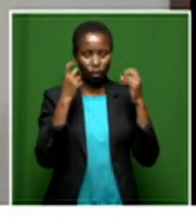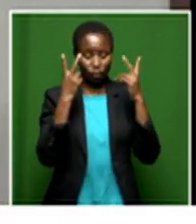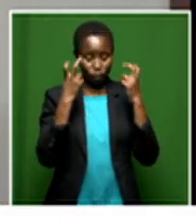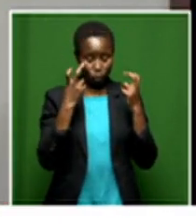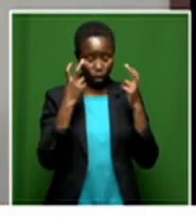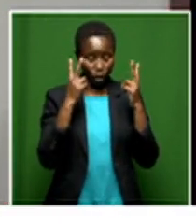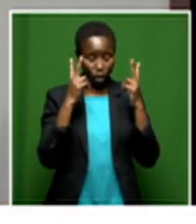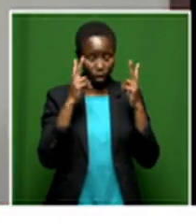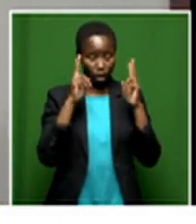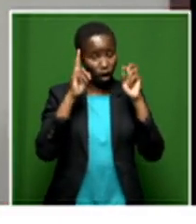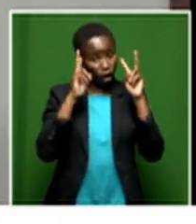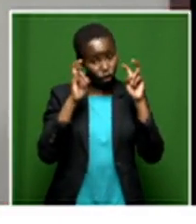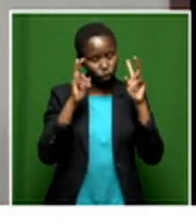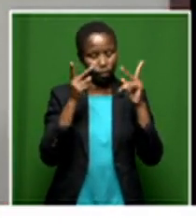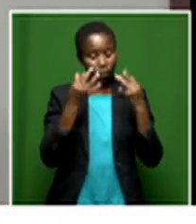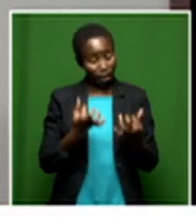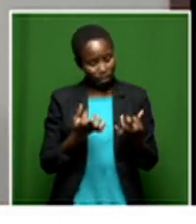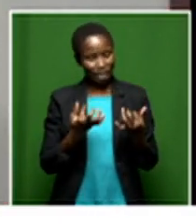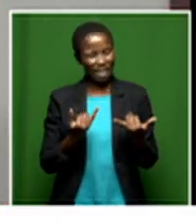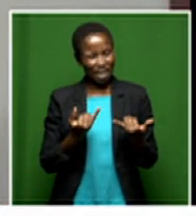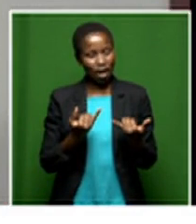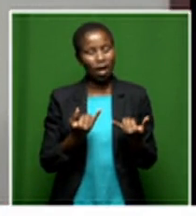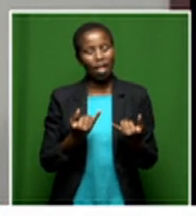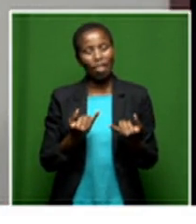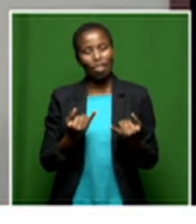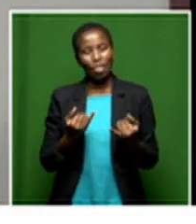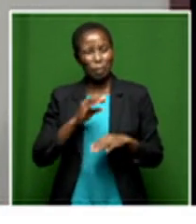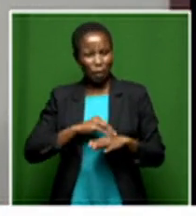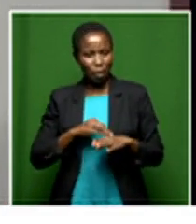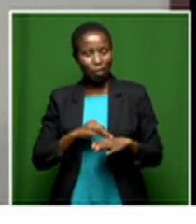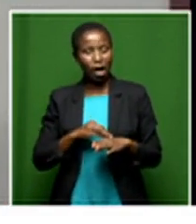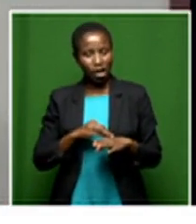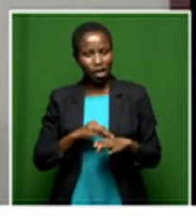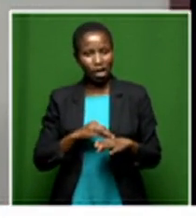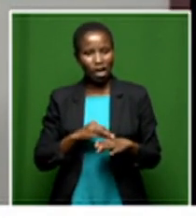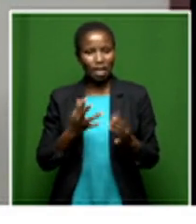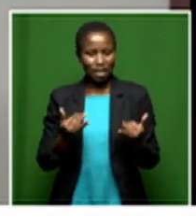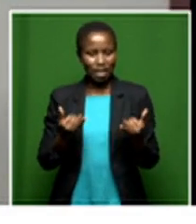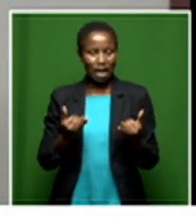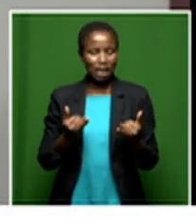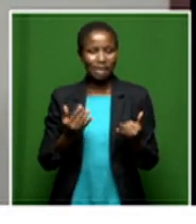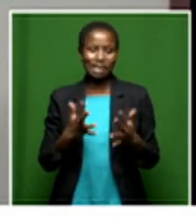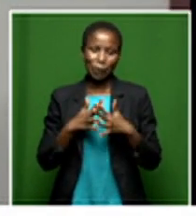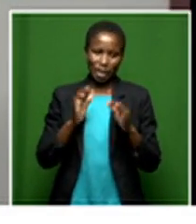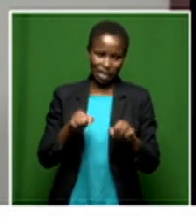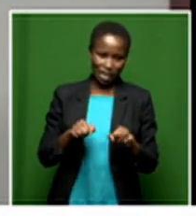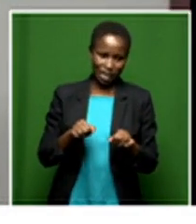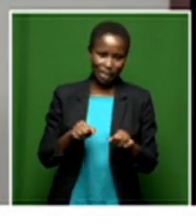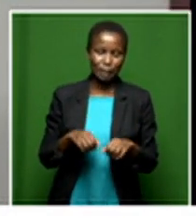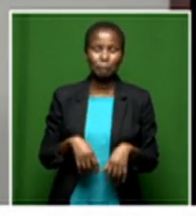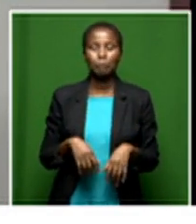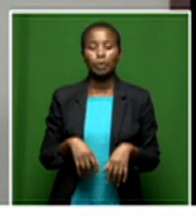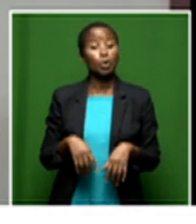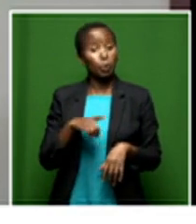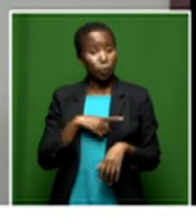are the situation is dire. So that's the first thing we need to say. The current situation is dire. But what makes it even more dire is